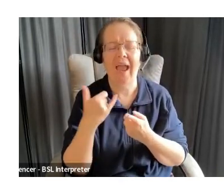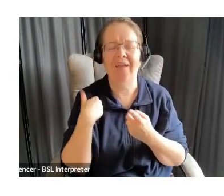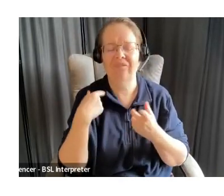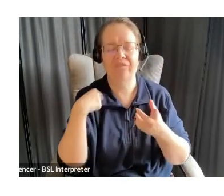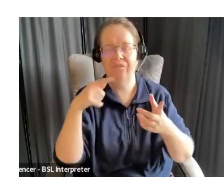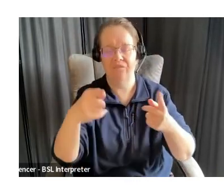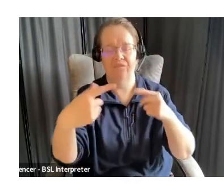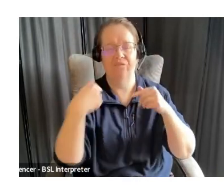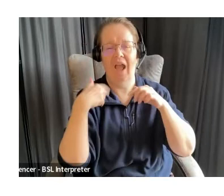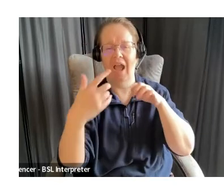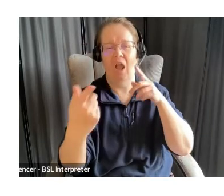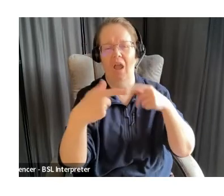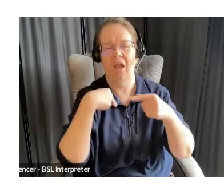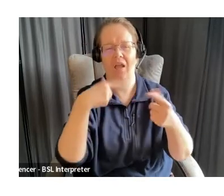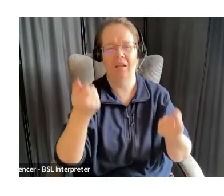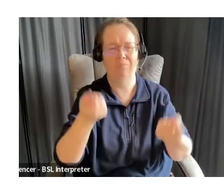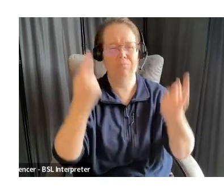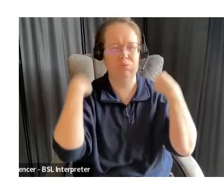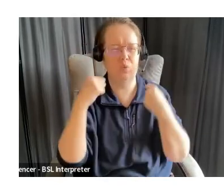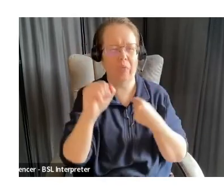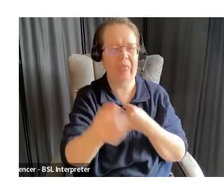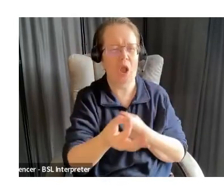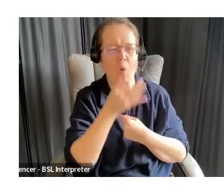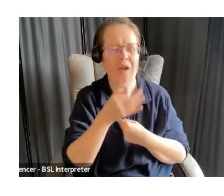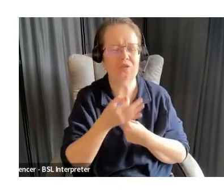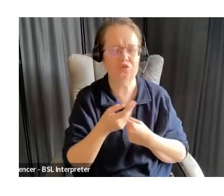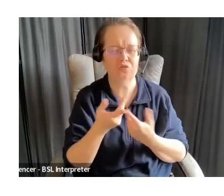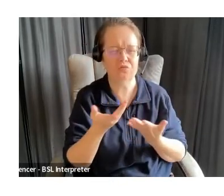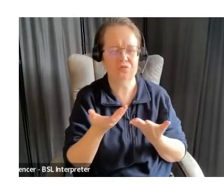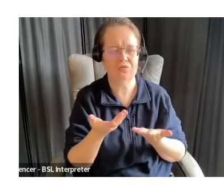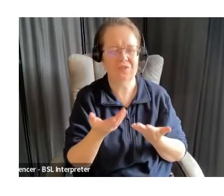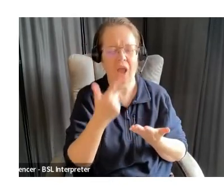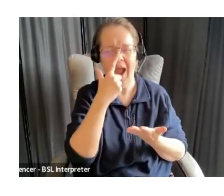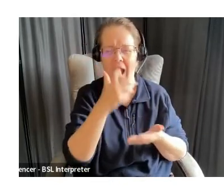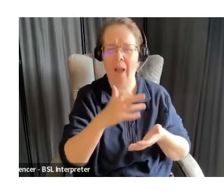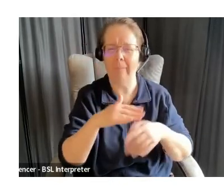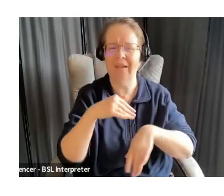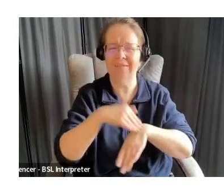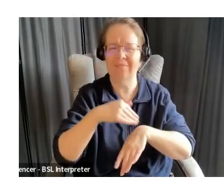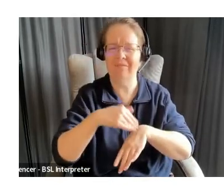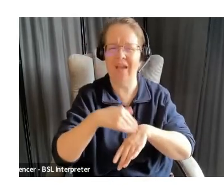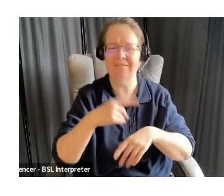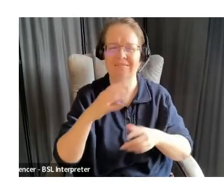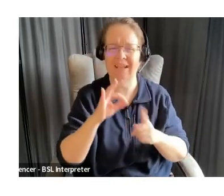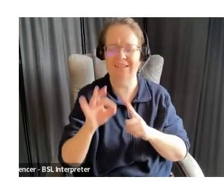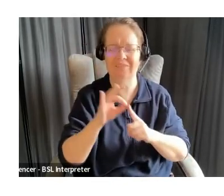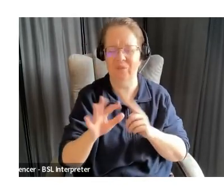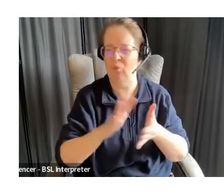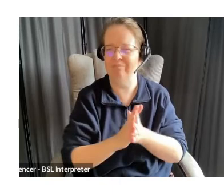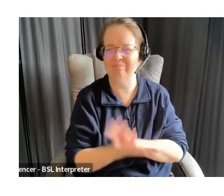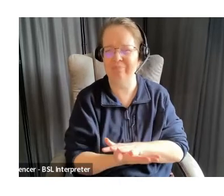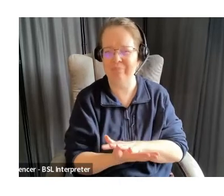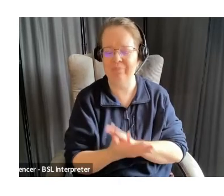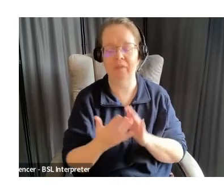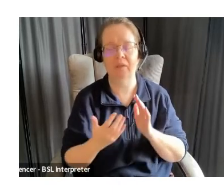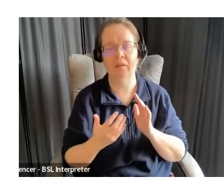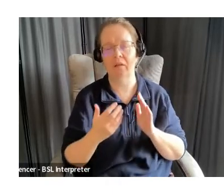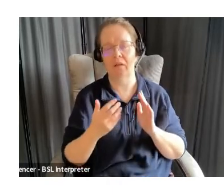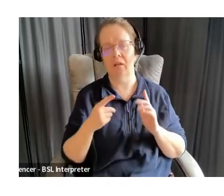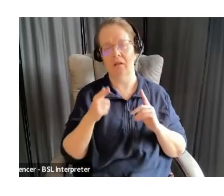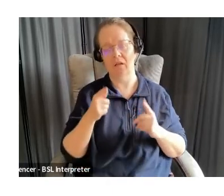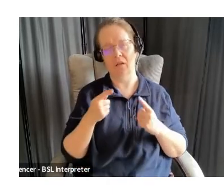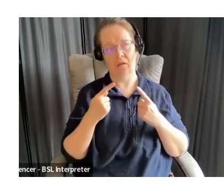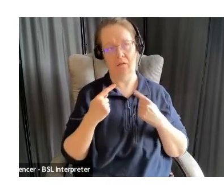what the question is, then that can be really detrimental to your interview, right? So state why you're